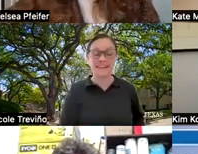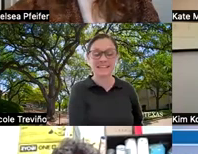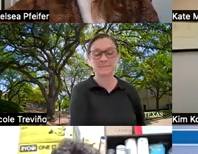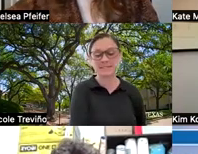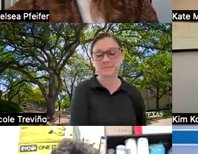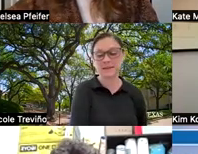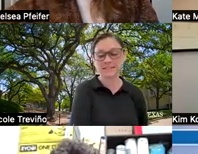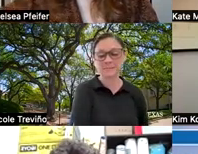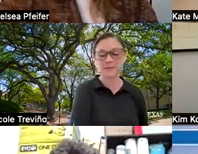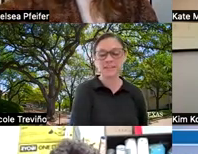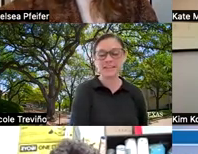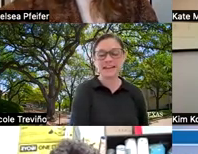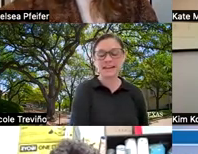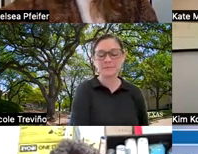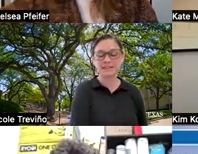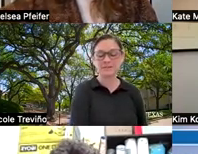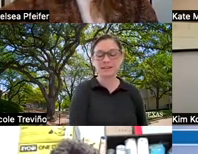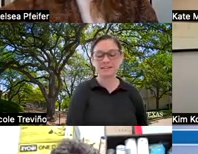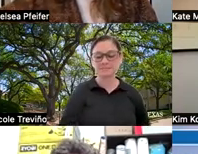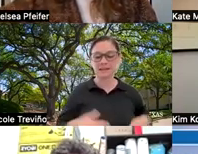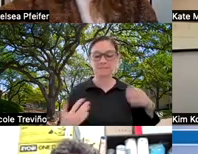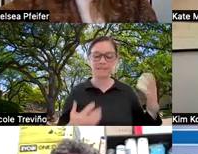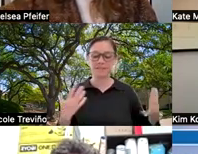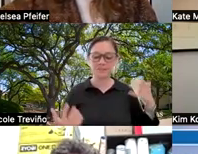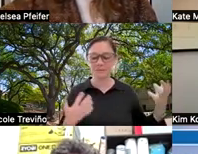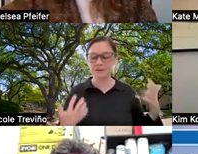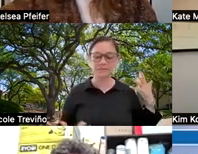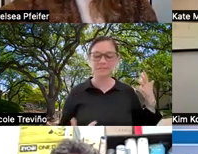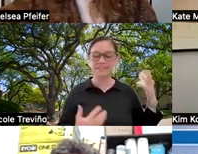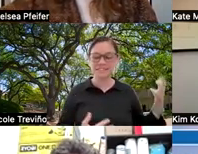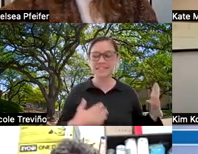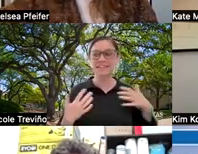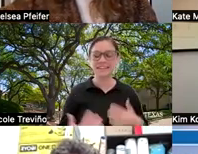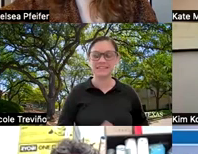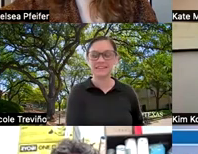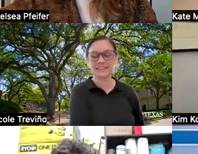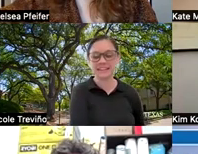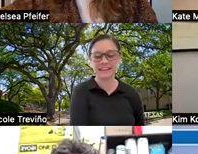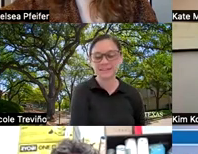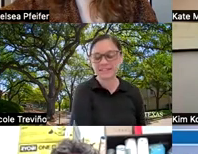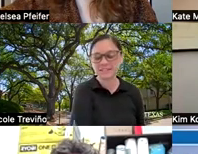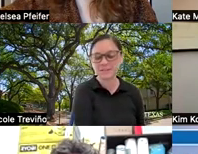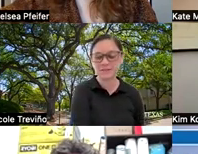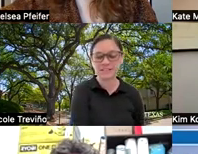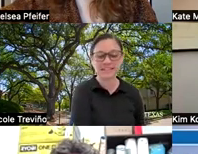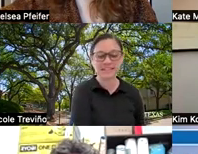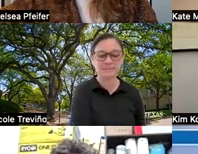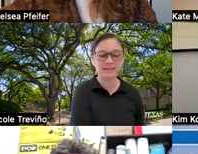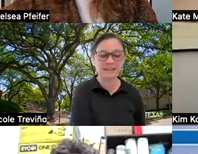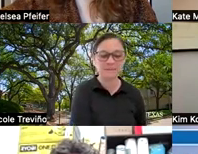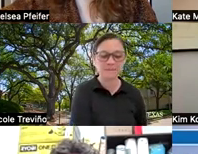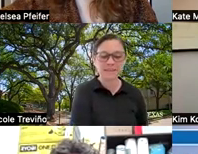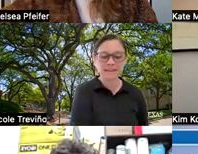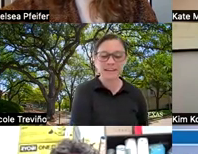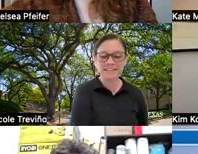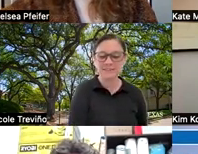avoid that as much as possible and try to ensure that we're listening and learning to each person in the